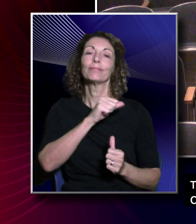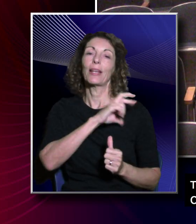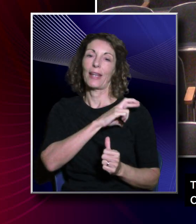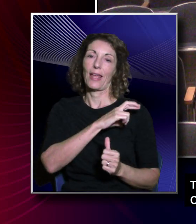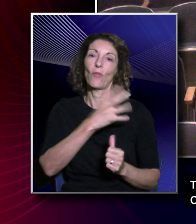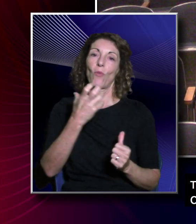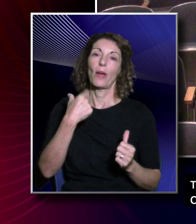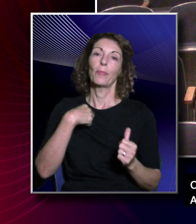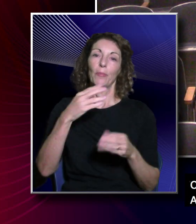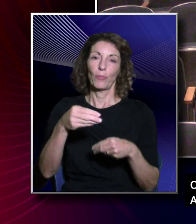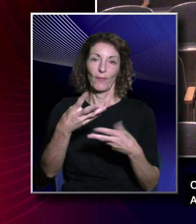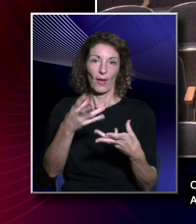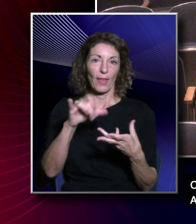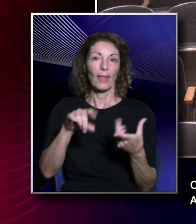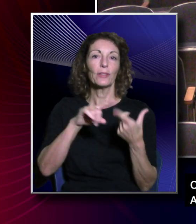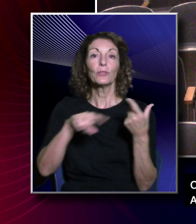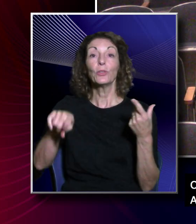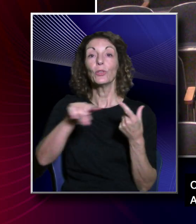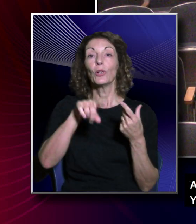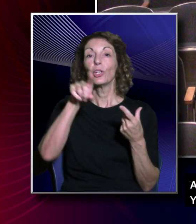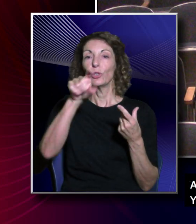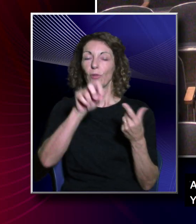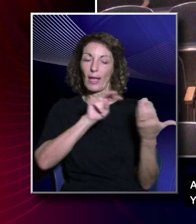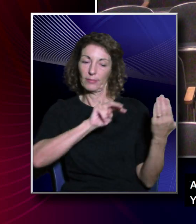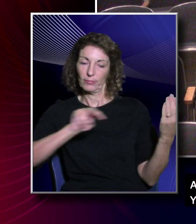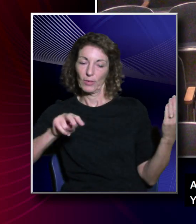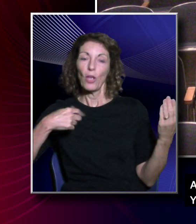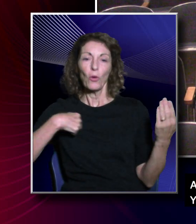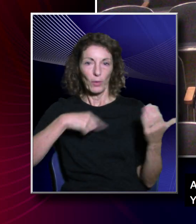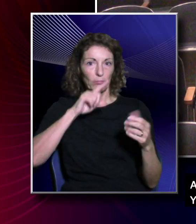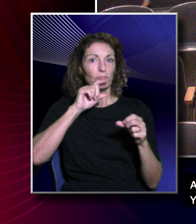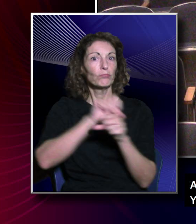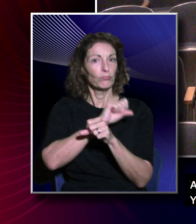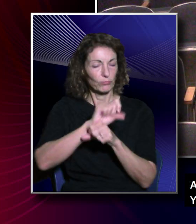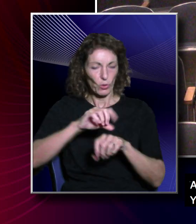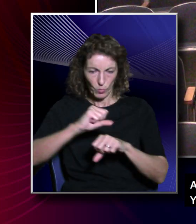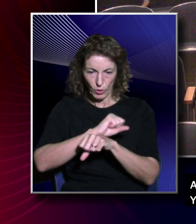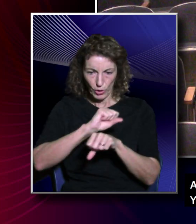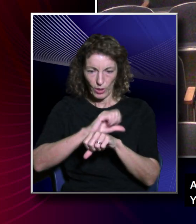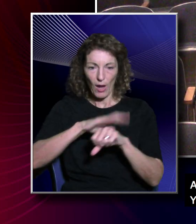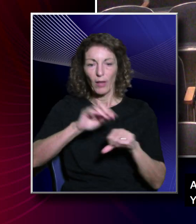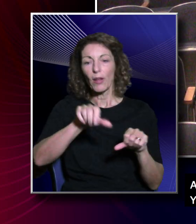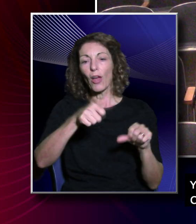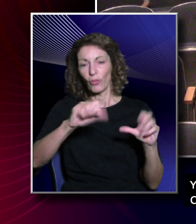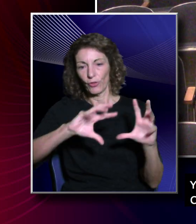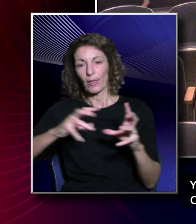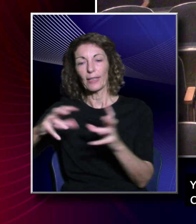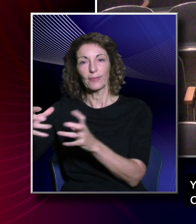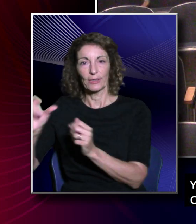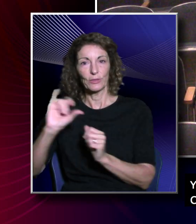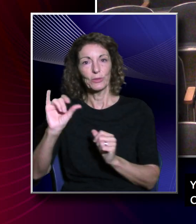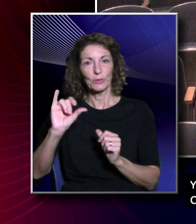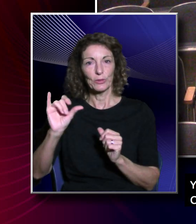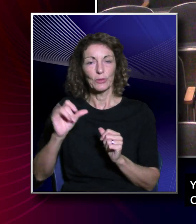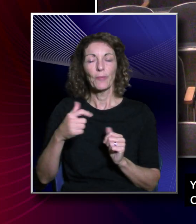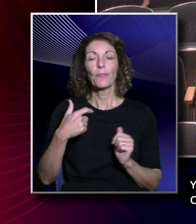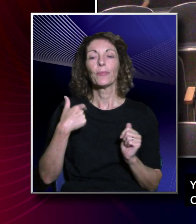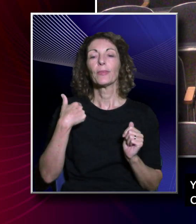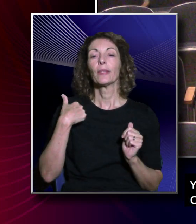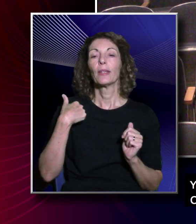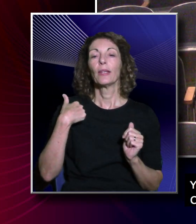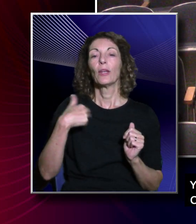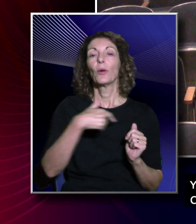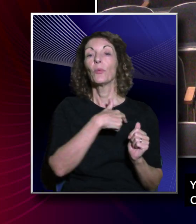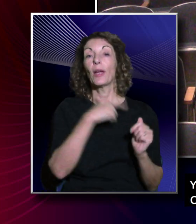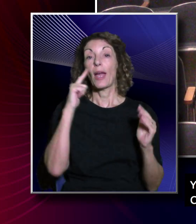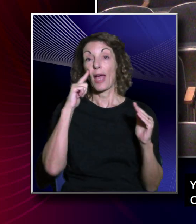that information so that you could see we are diligently working on those classifications. We anticipate